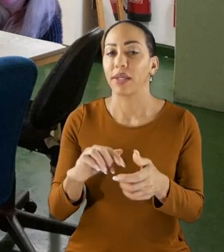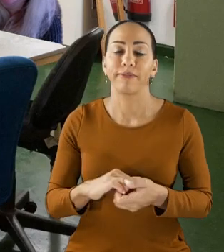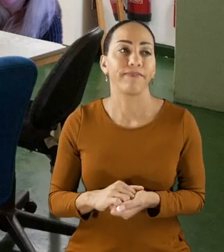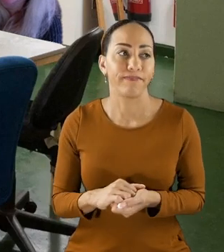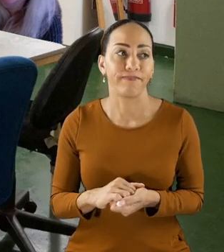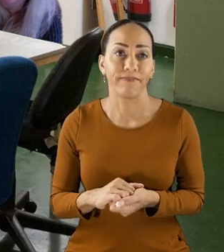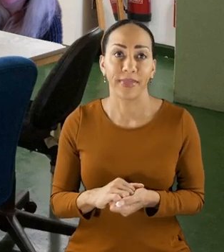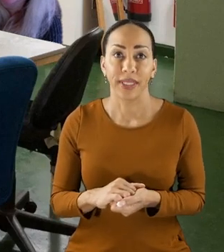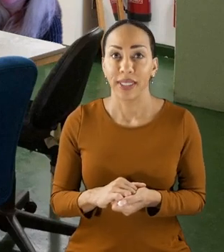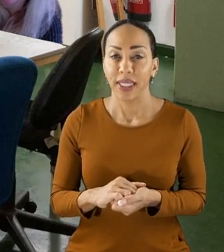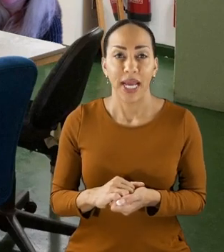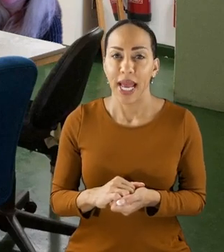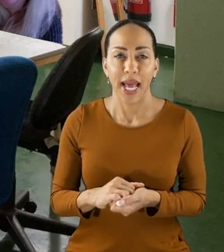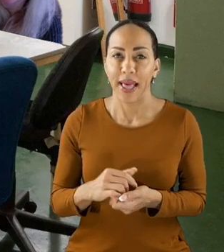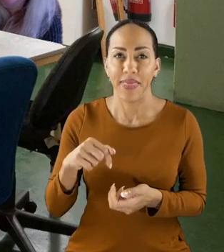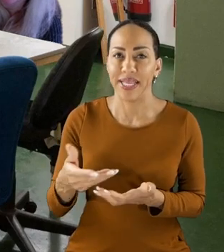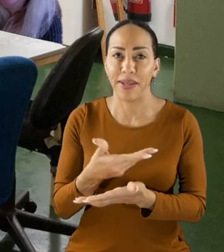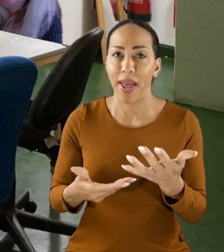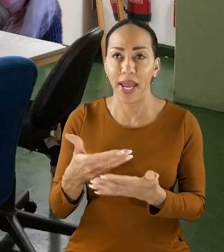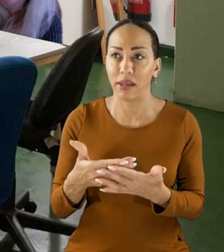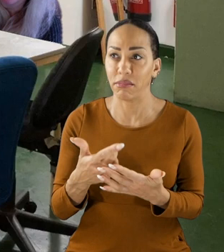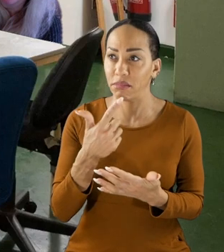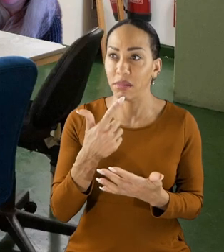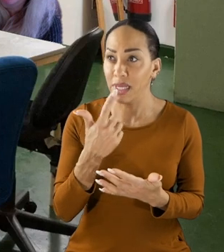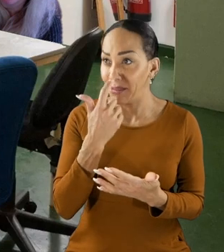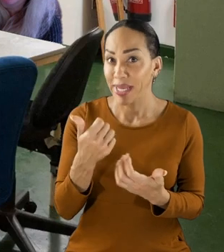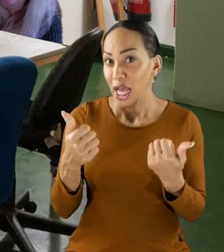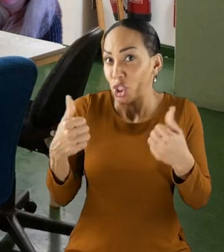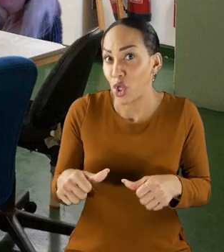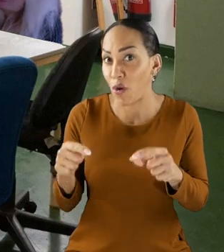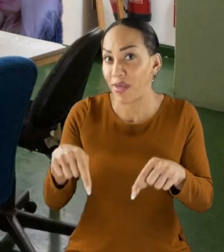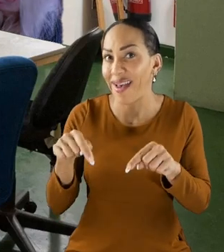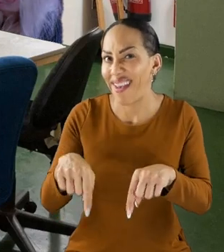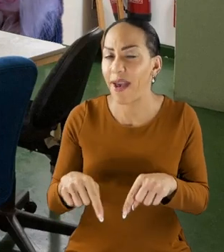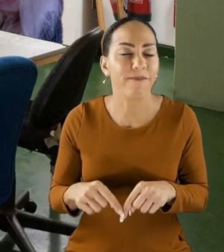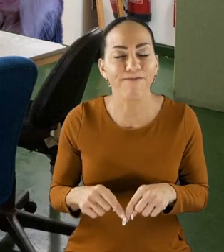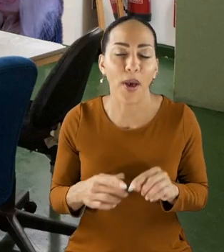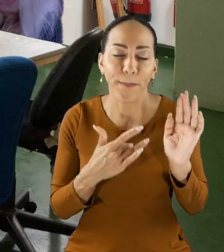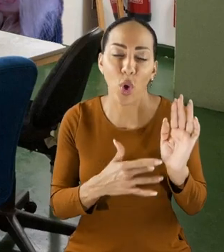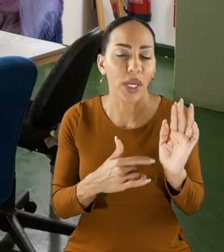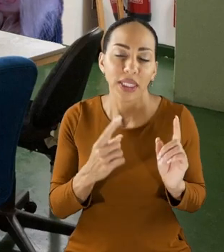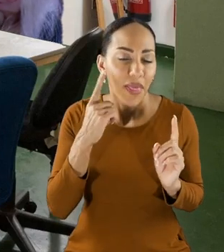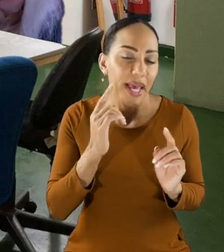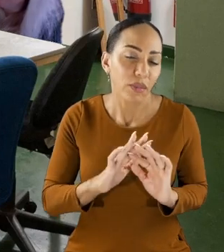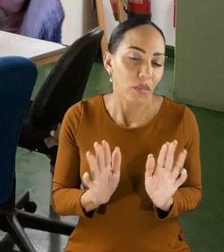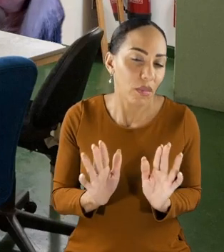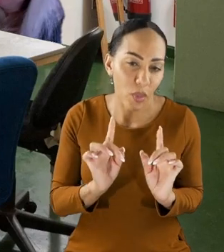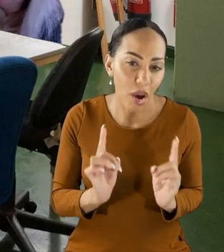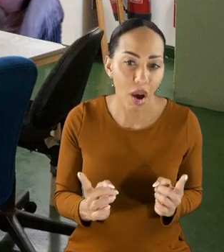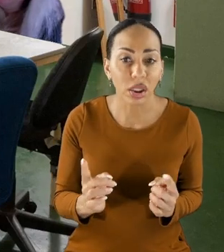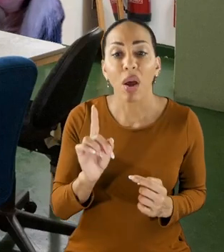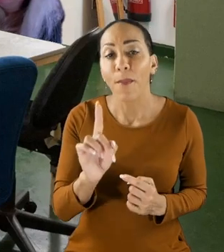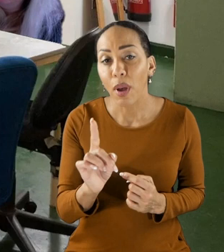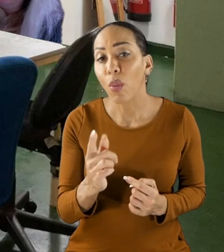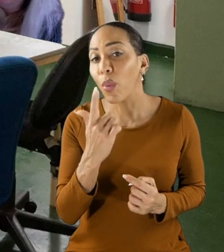and I'm not sure we're going to solve all of that in this. I'll be honest with you, I don't think we will, but I think we might find